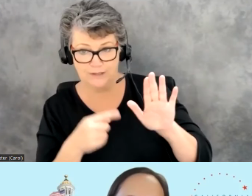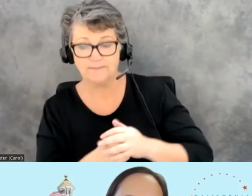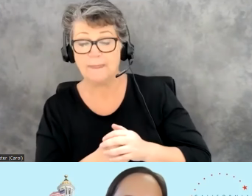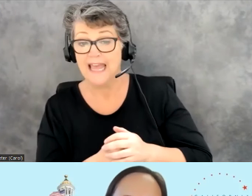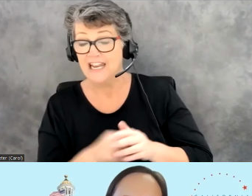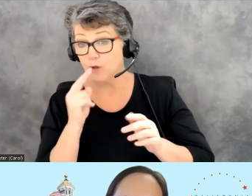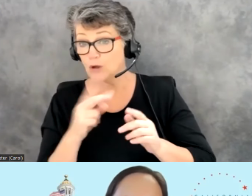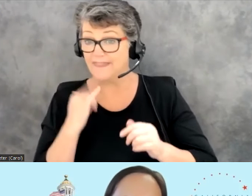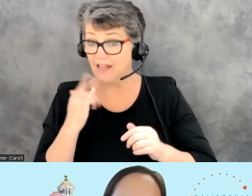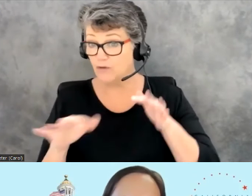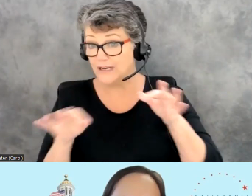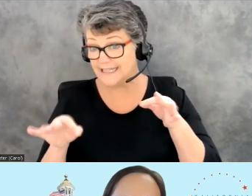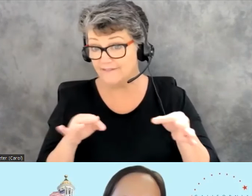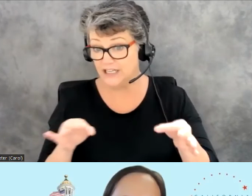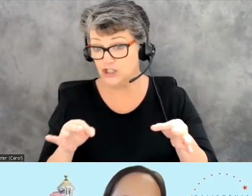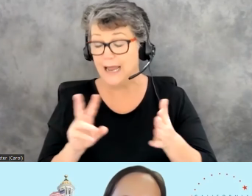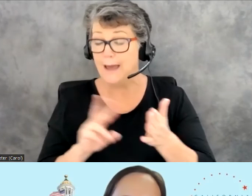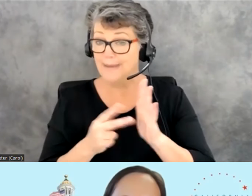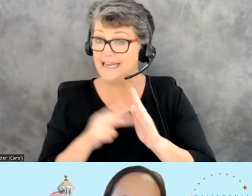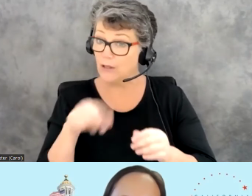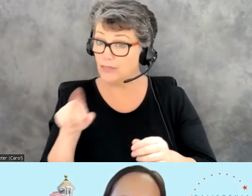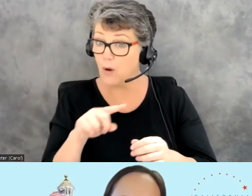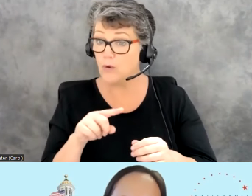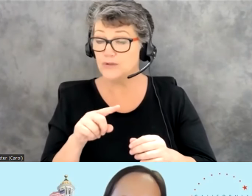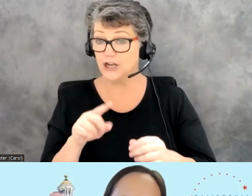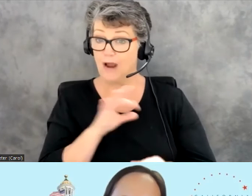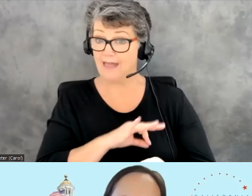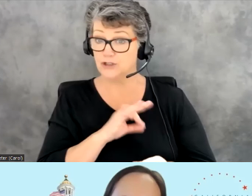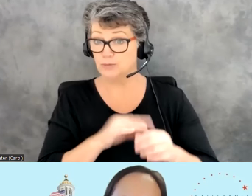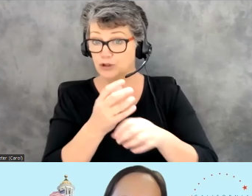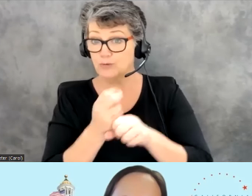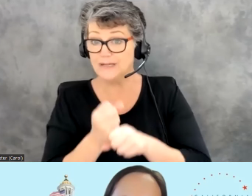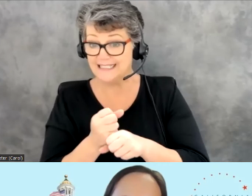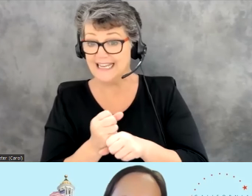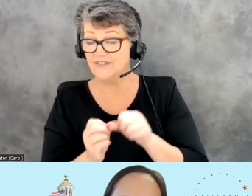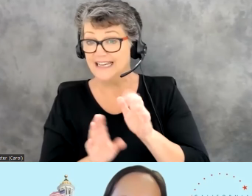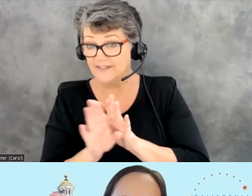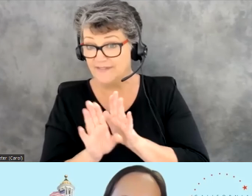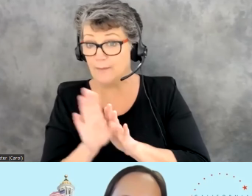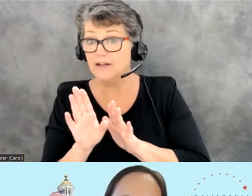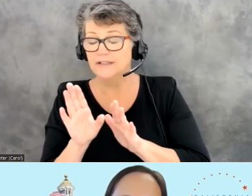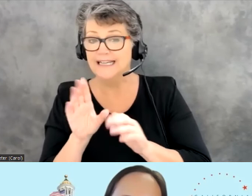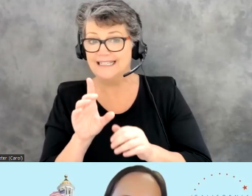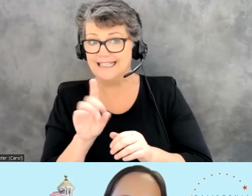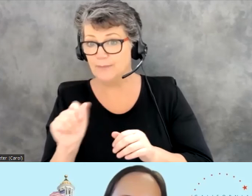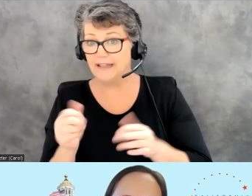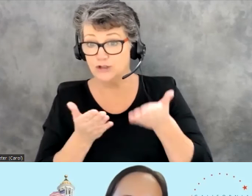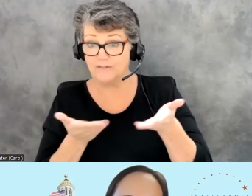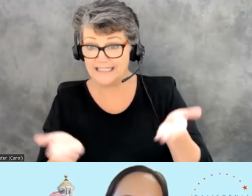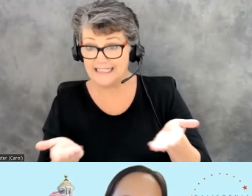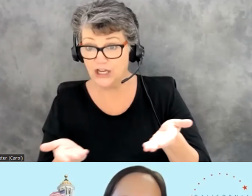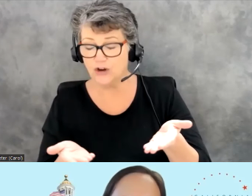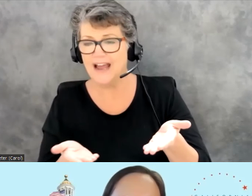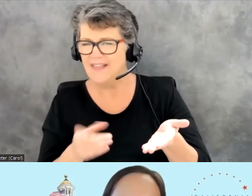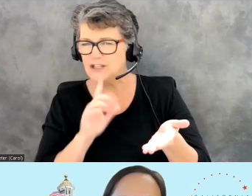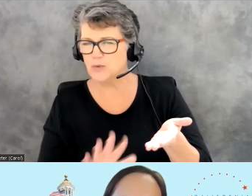looking at the California definition, meaning those that are eligible to receive developmental disability services here in California, that's